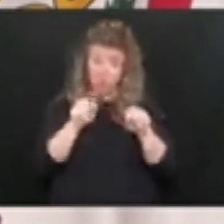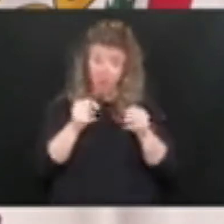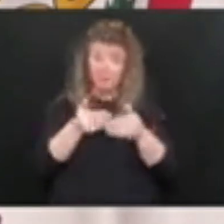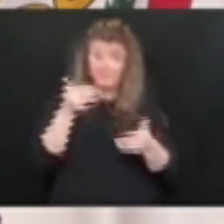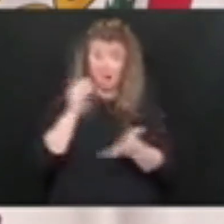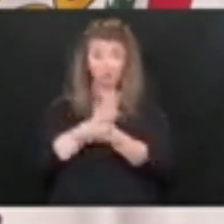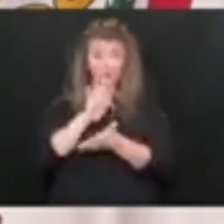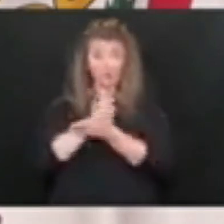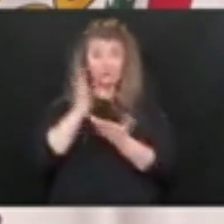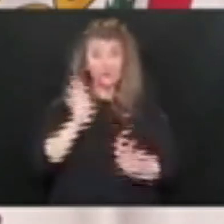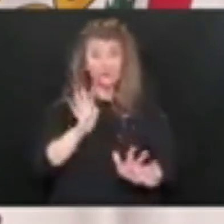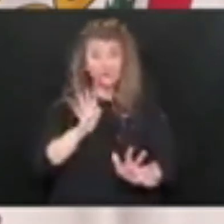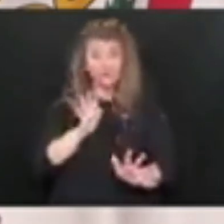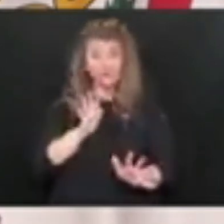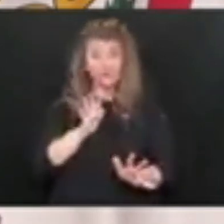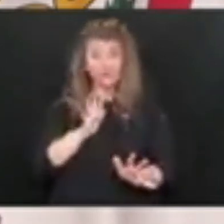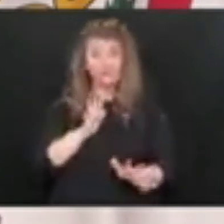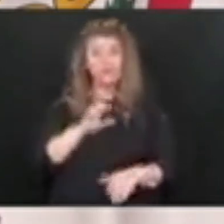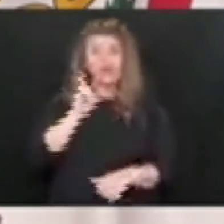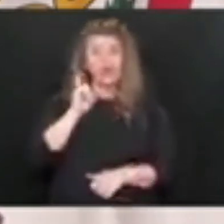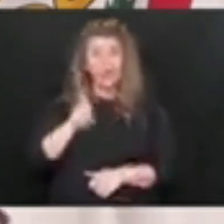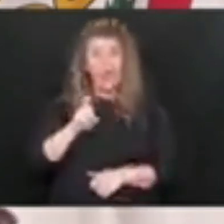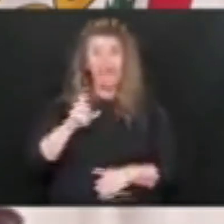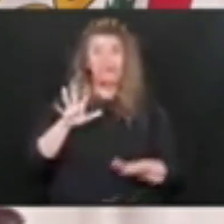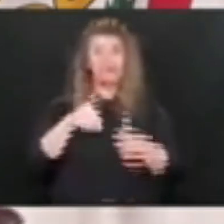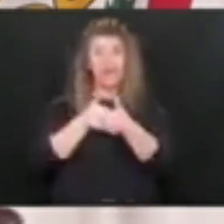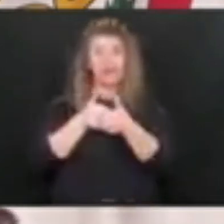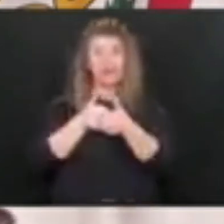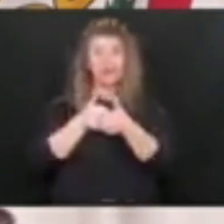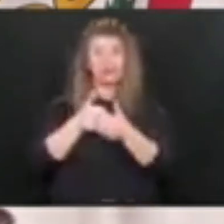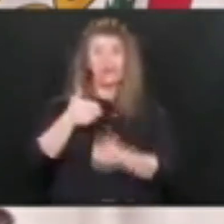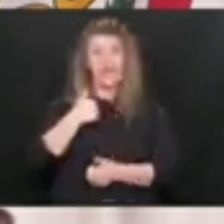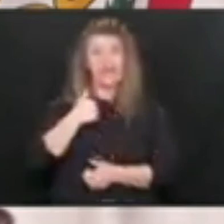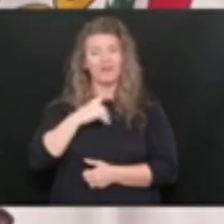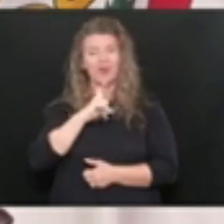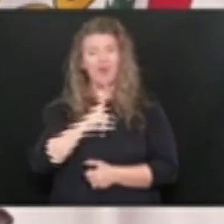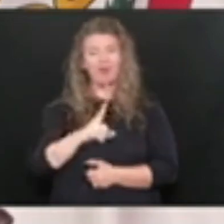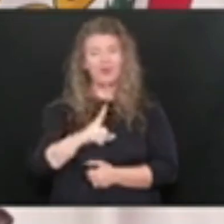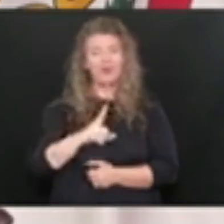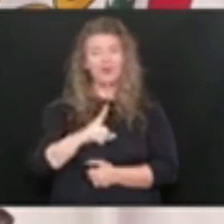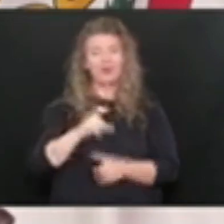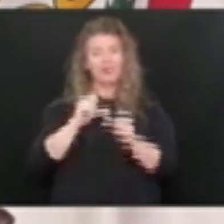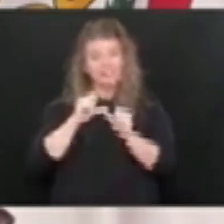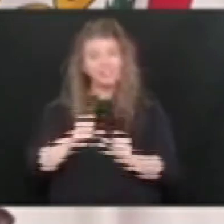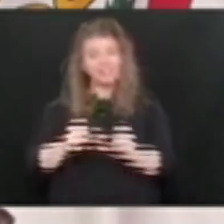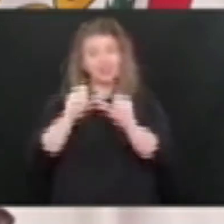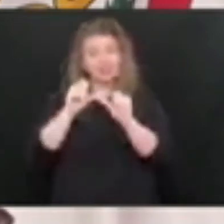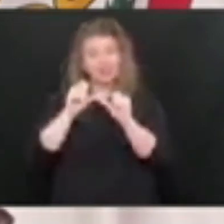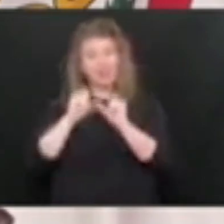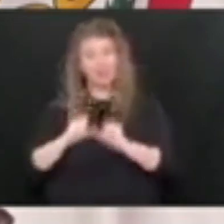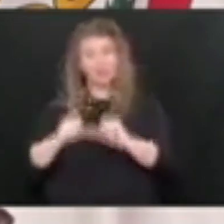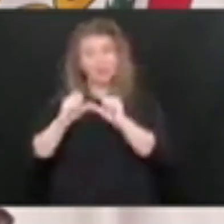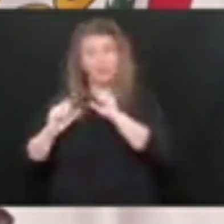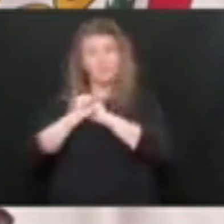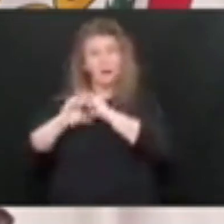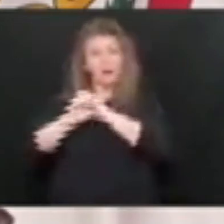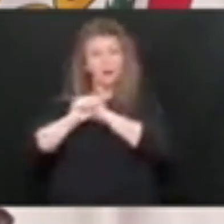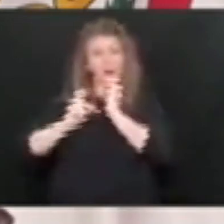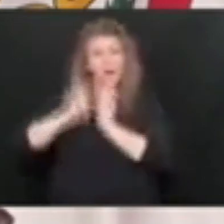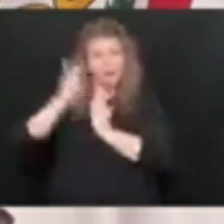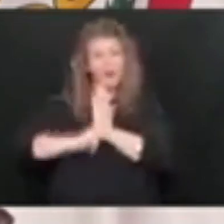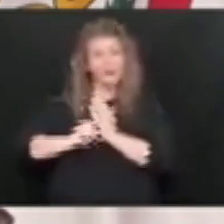of the school year, and we've got an absolute challenge to have a really continual marketing program to go,